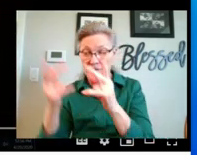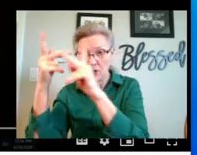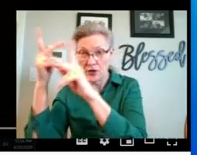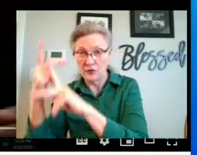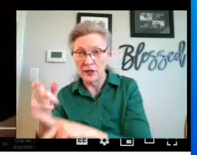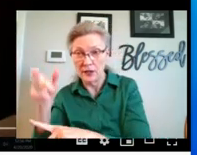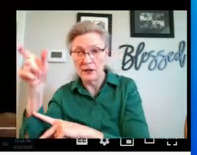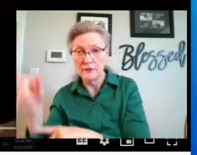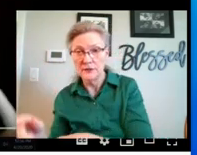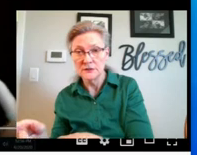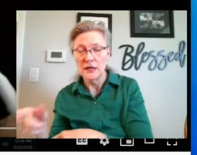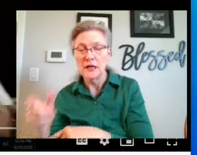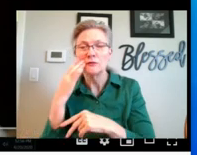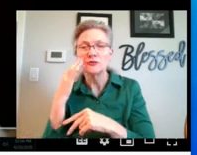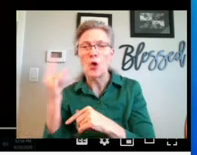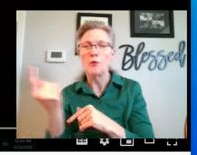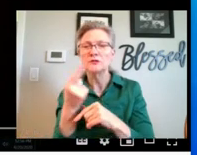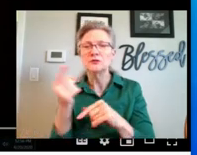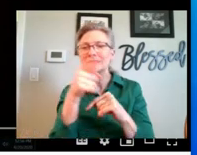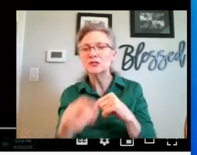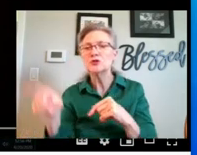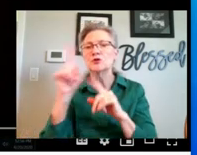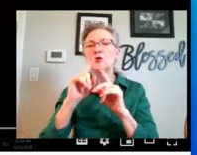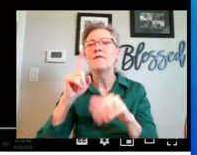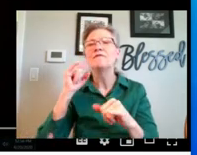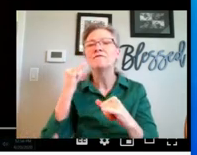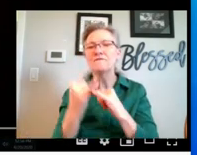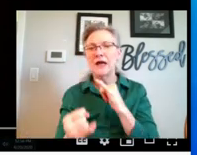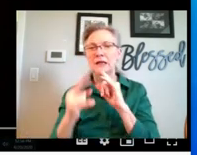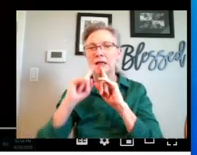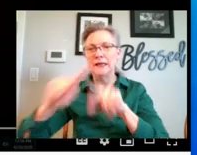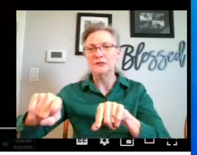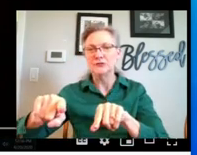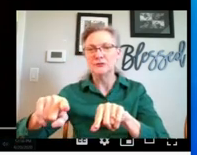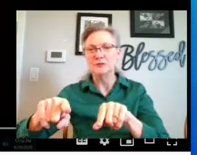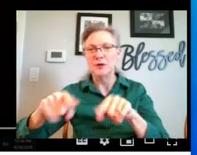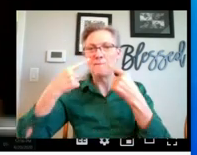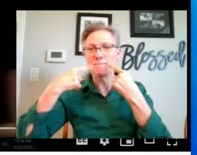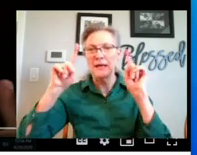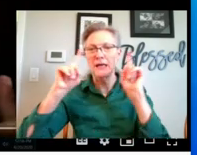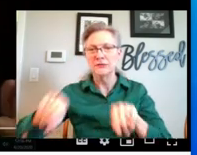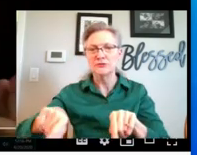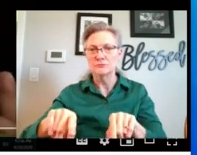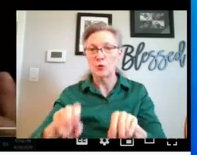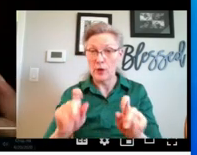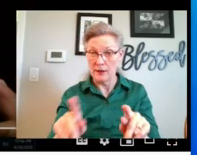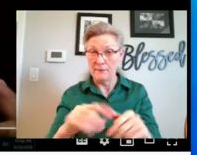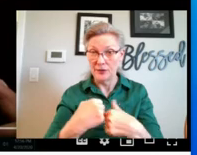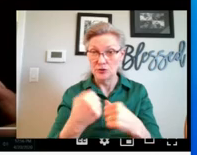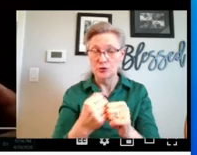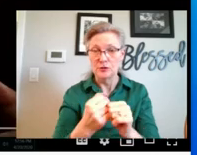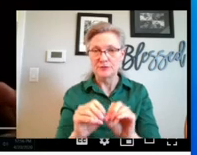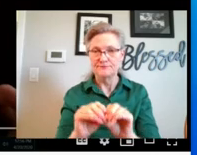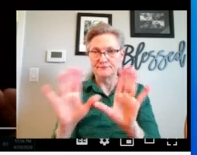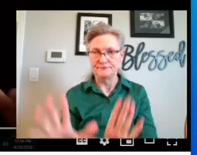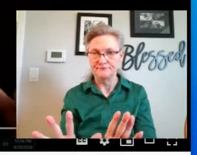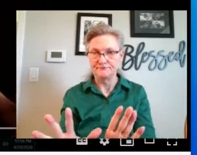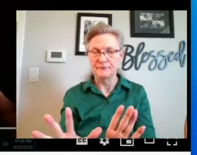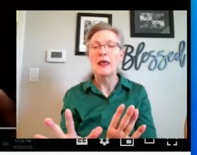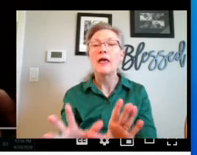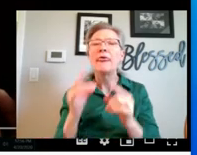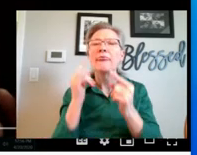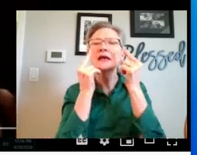of course, you know, it's always a good idea to kind of circle your work so that you can make sure that your answer is very clear. So thinking